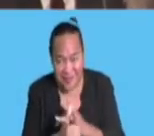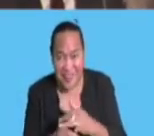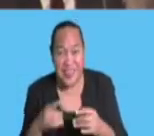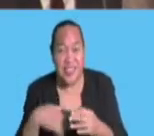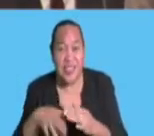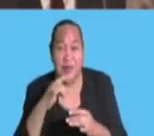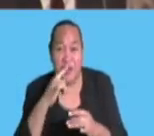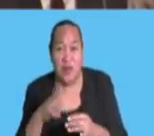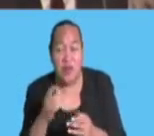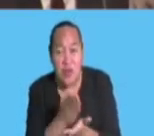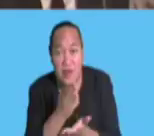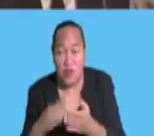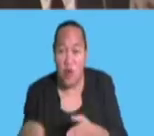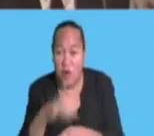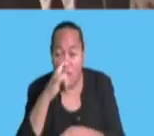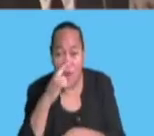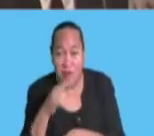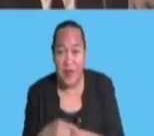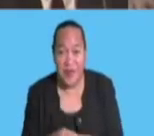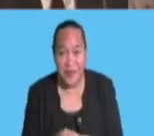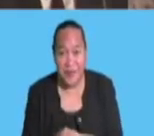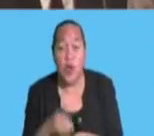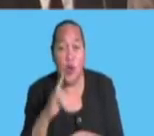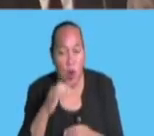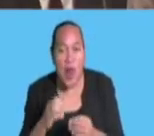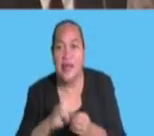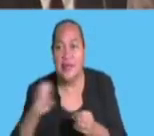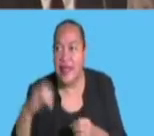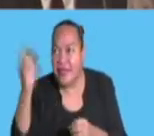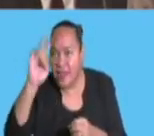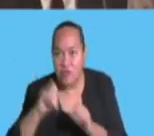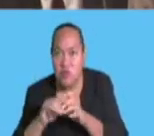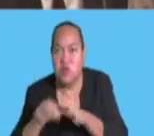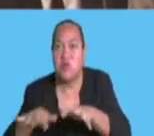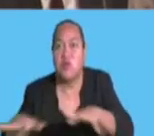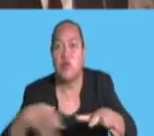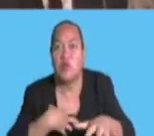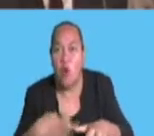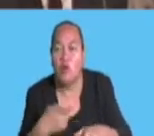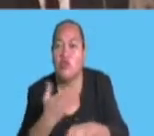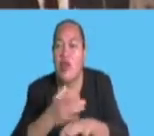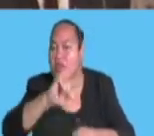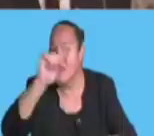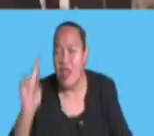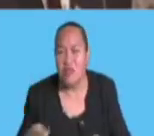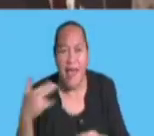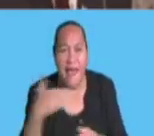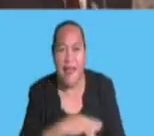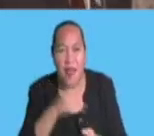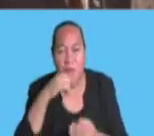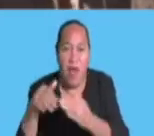of energy services to all Fijians. We will extend the electric grid in order to improve access to electricity to nearly 1,800